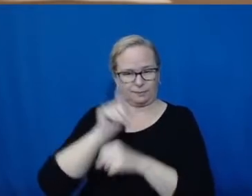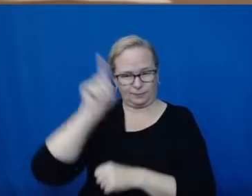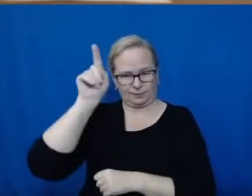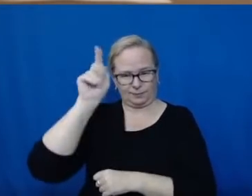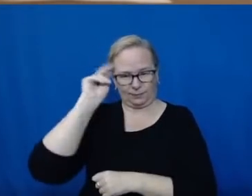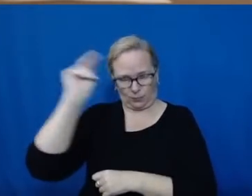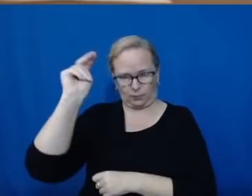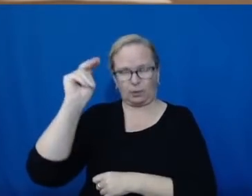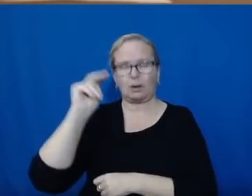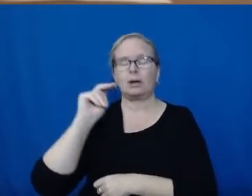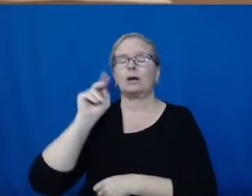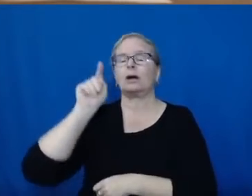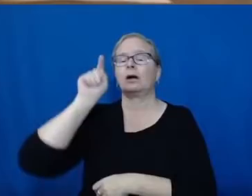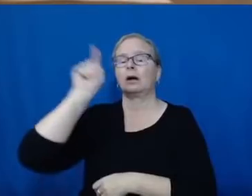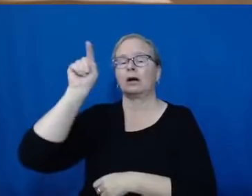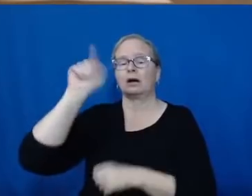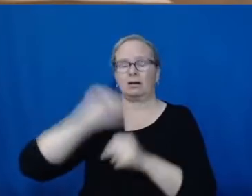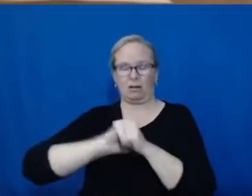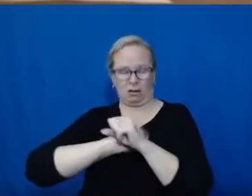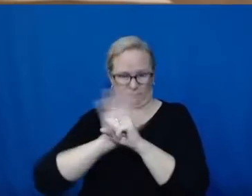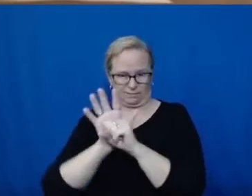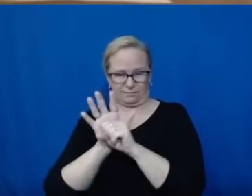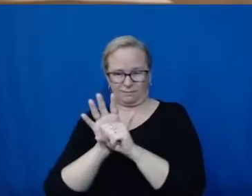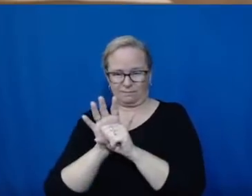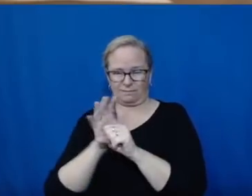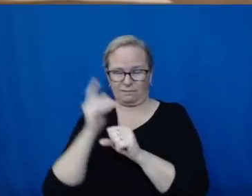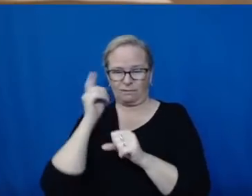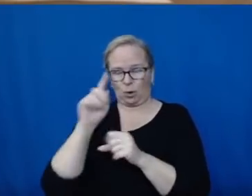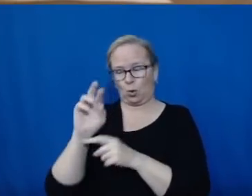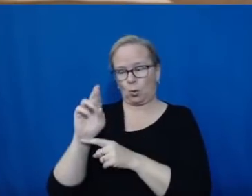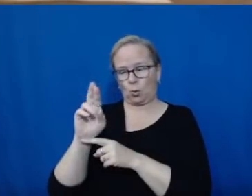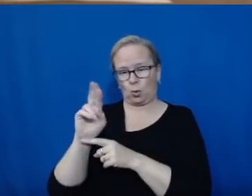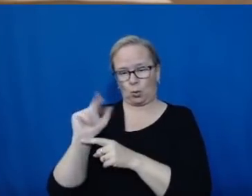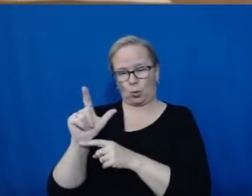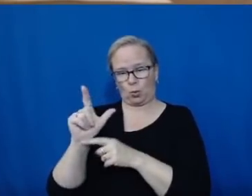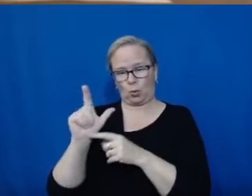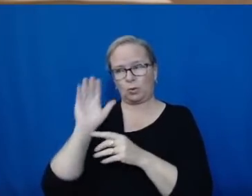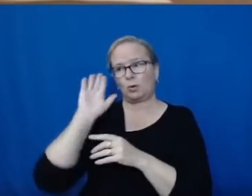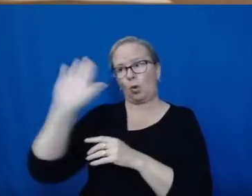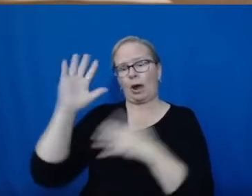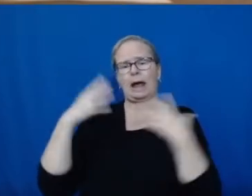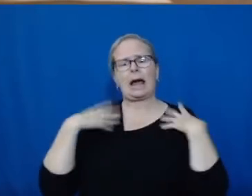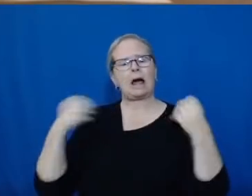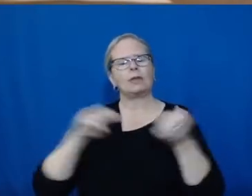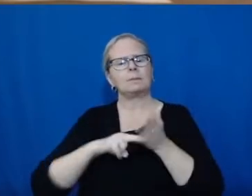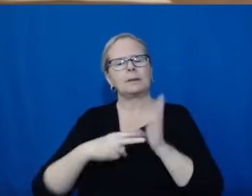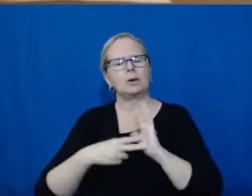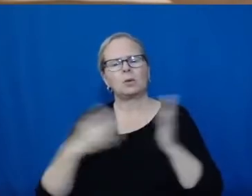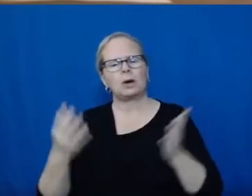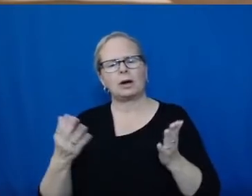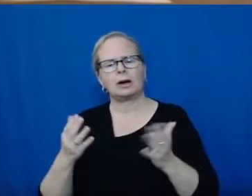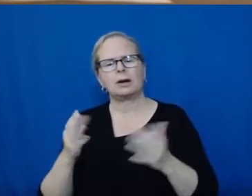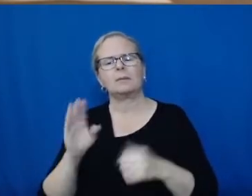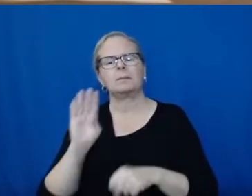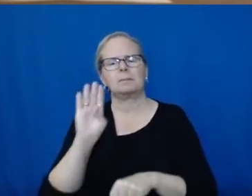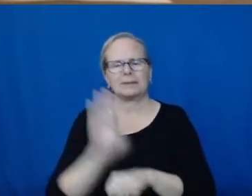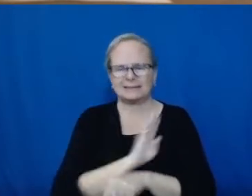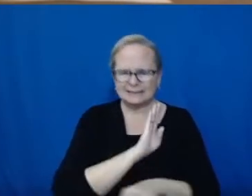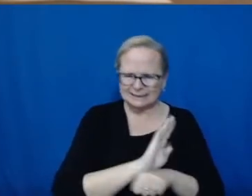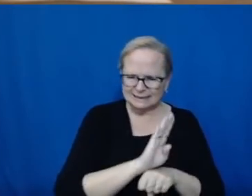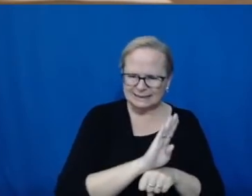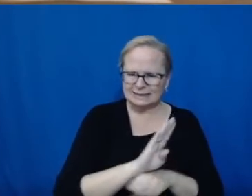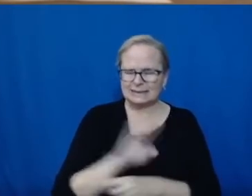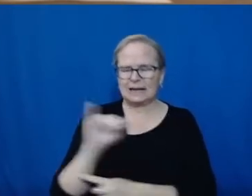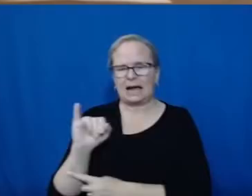does the COVID pandemic mean for rural healthcare at the moment? We hear talk about the busy ICUs, and no doubt our urban counterparts are dealing with an